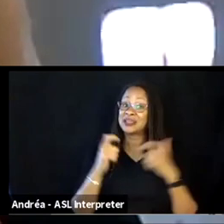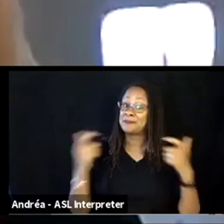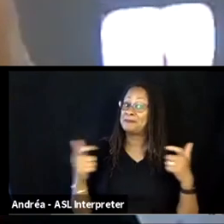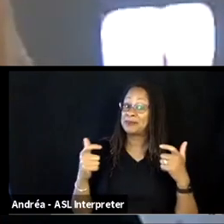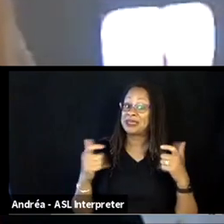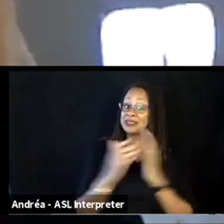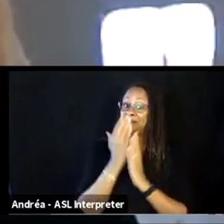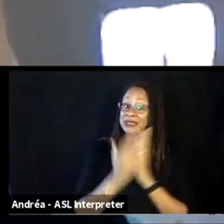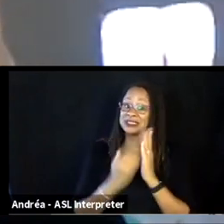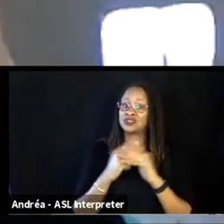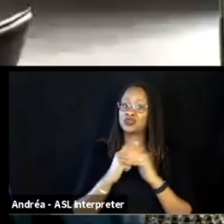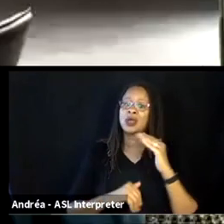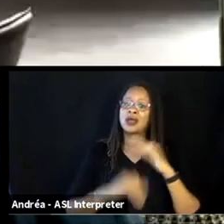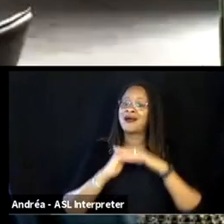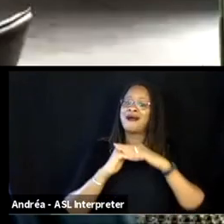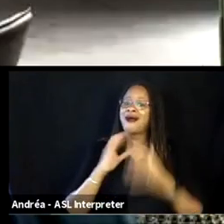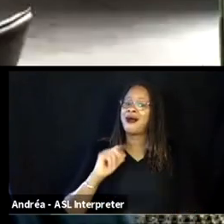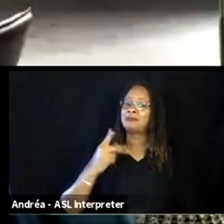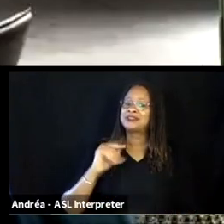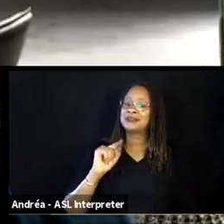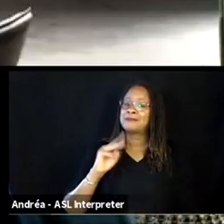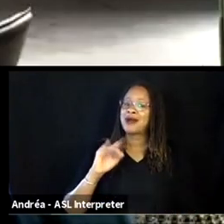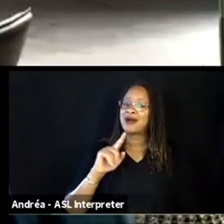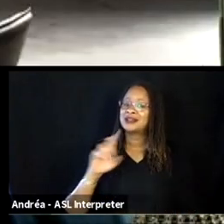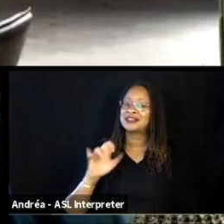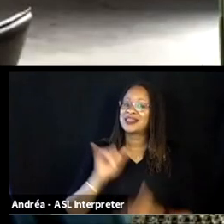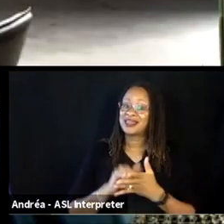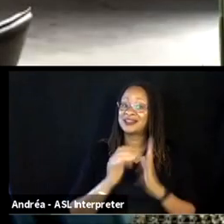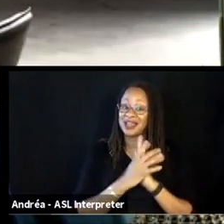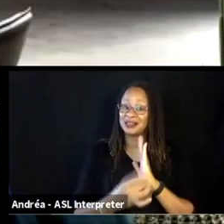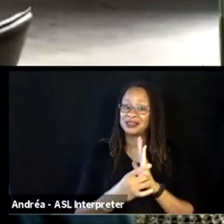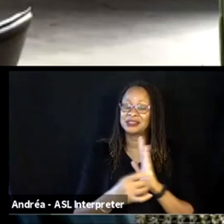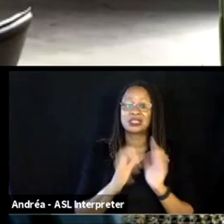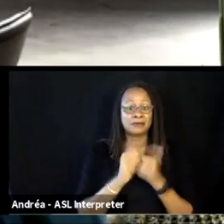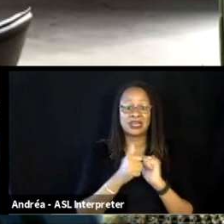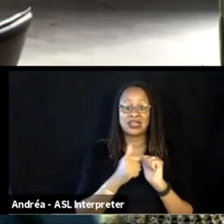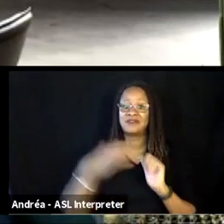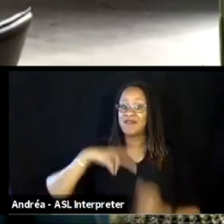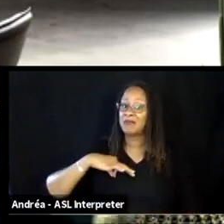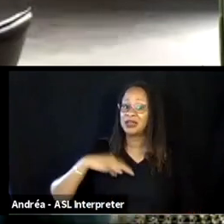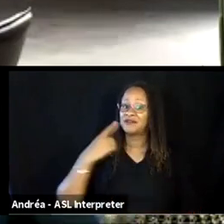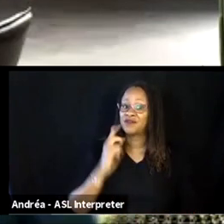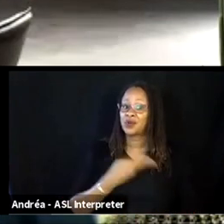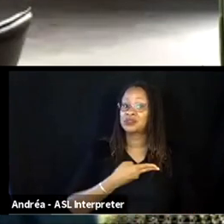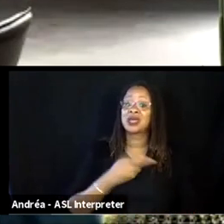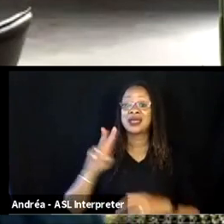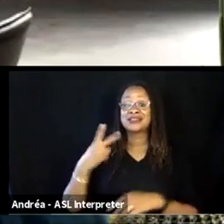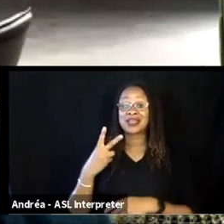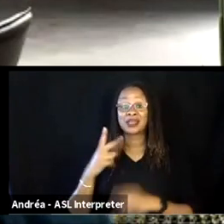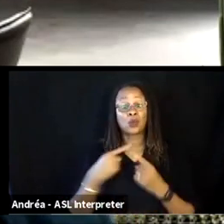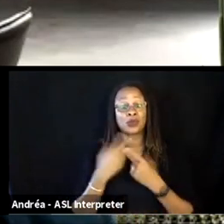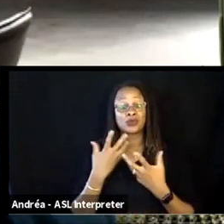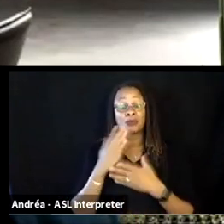the talent has been a major, I think, competitive advantage for us. Secondly, when you're part of a much